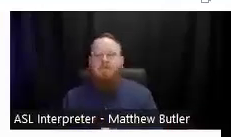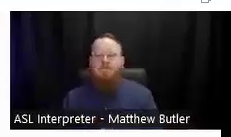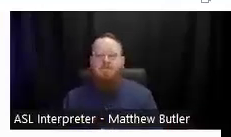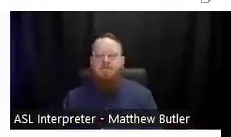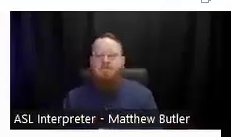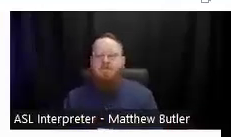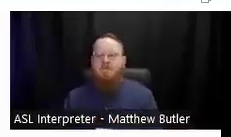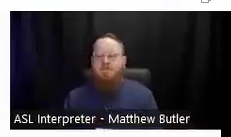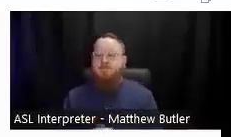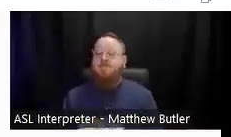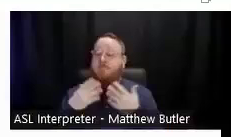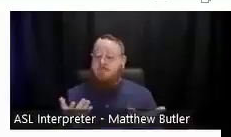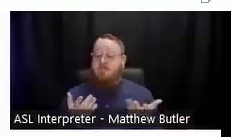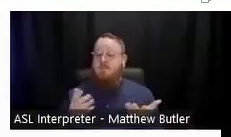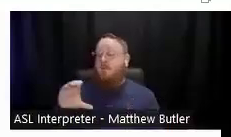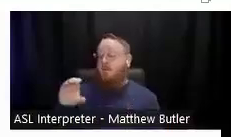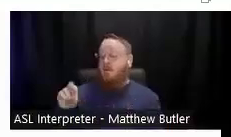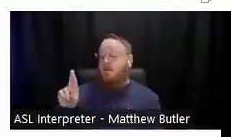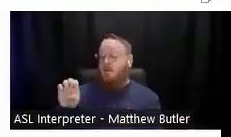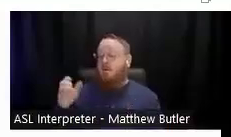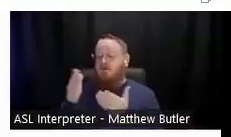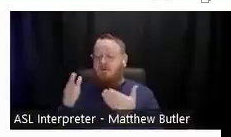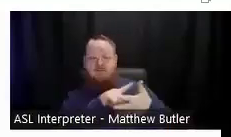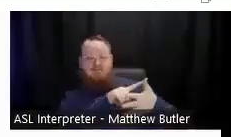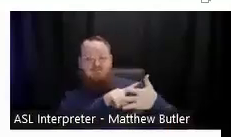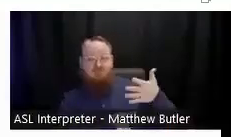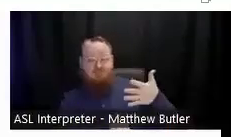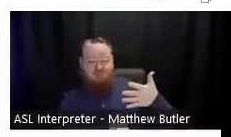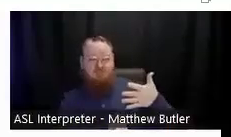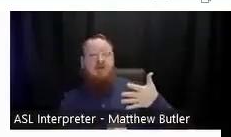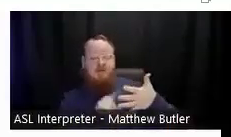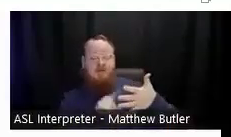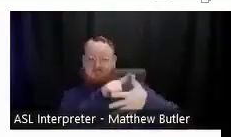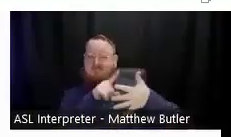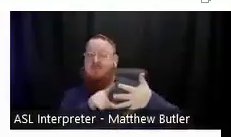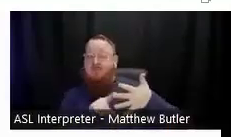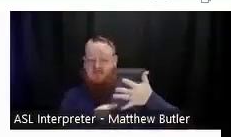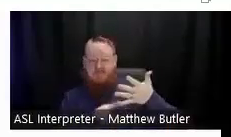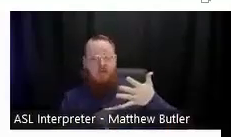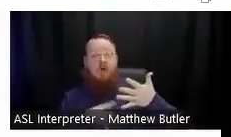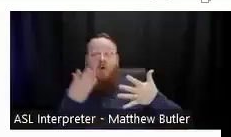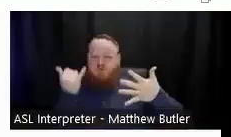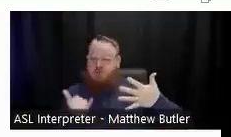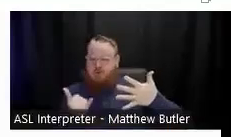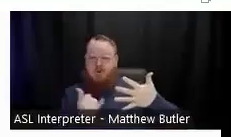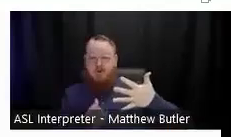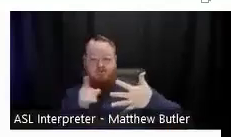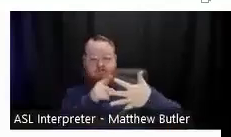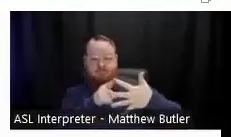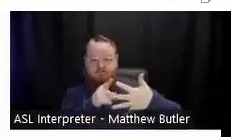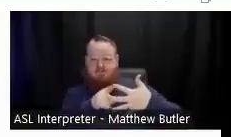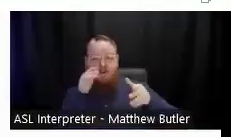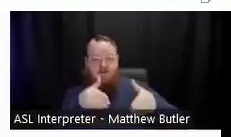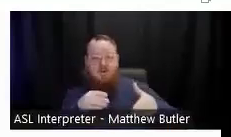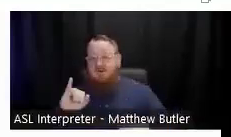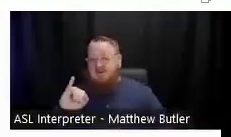So those are the core services, all of them required. We're going to talk about the one, which is your IL